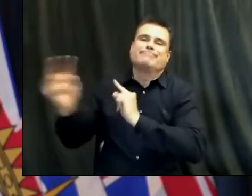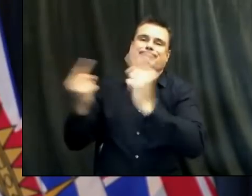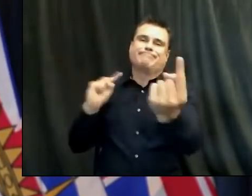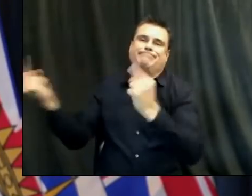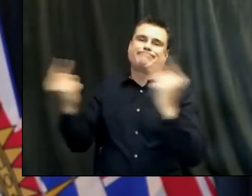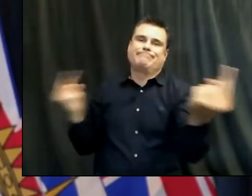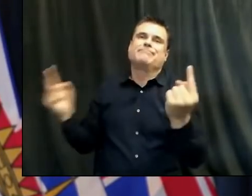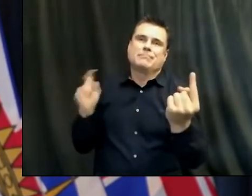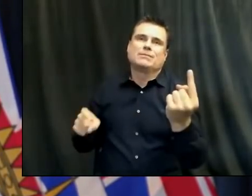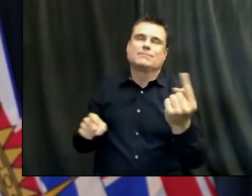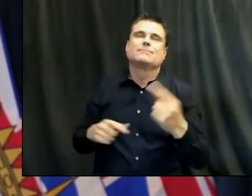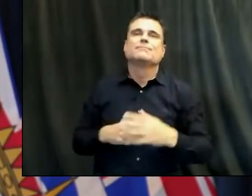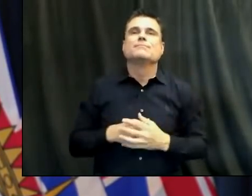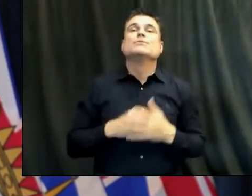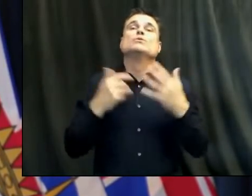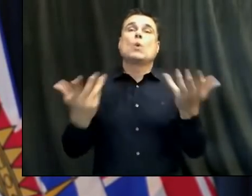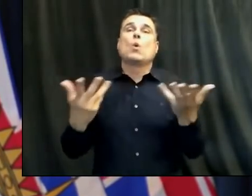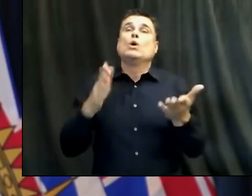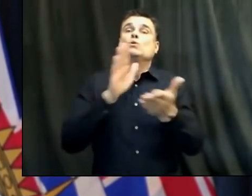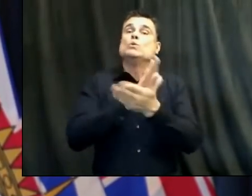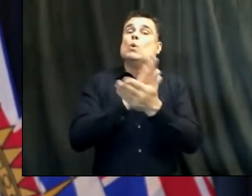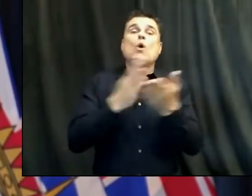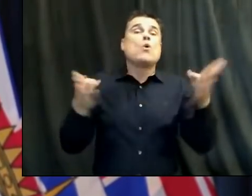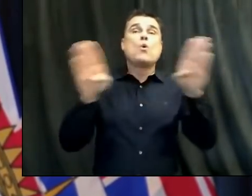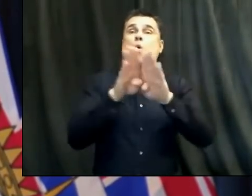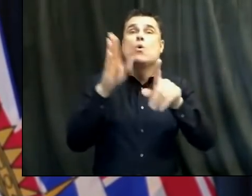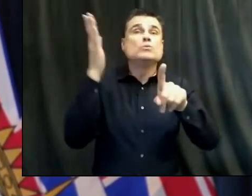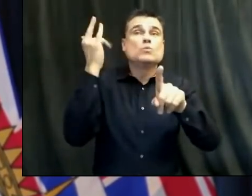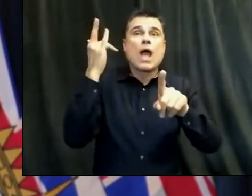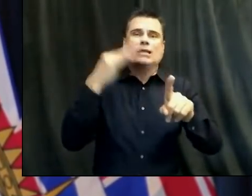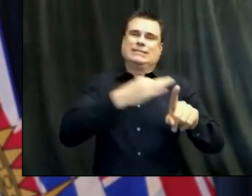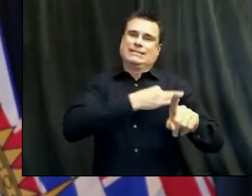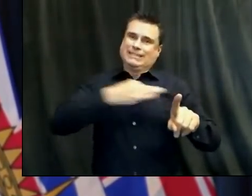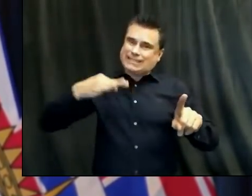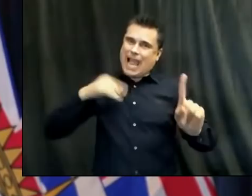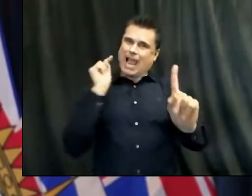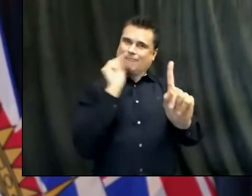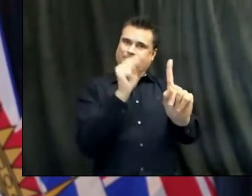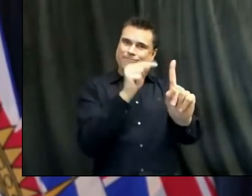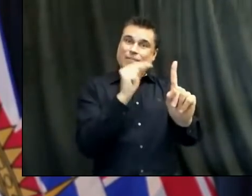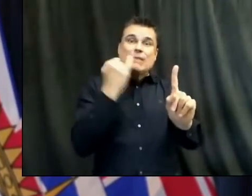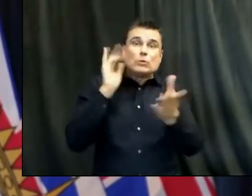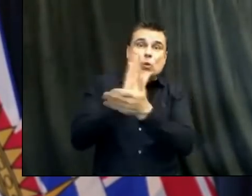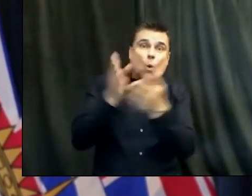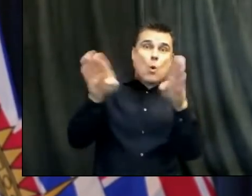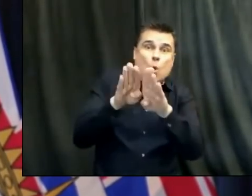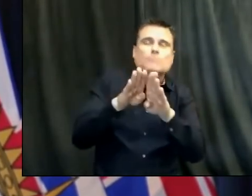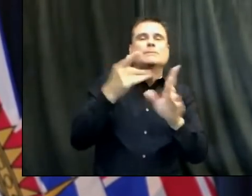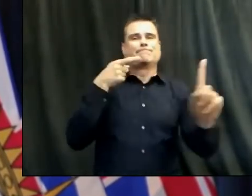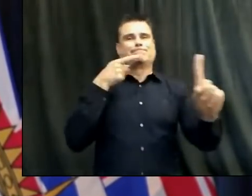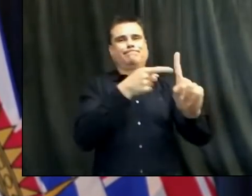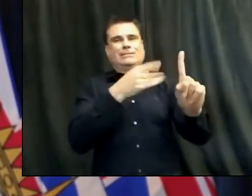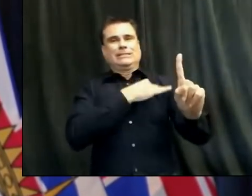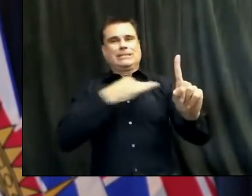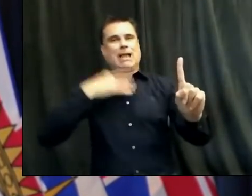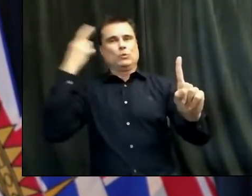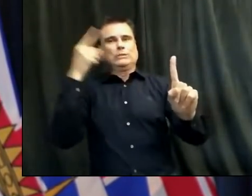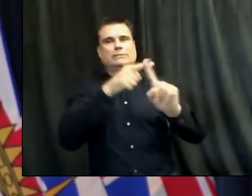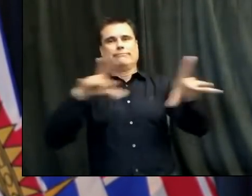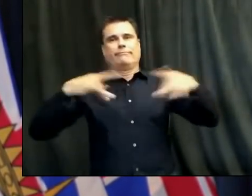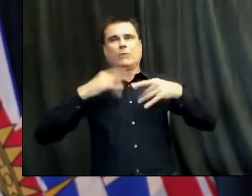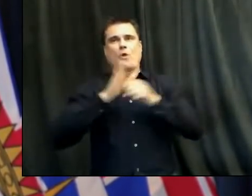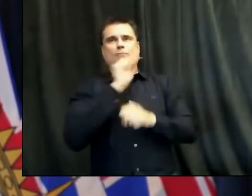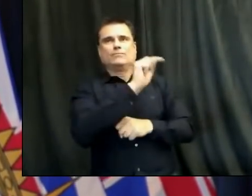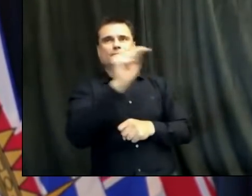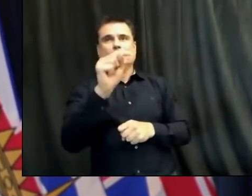adult-to-adult transmission in the school settings, and we've seen some cases, a couple of outbreaks, and a couple of cases where